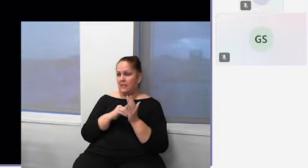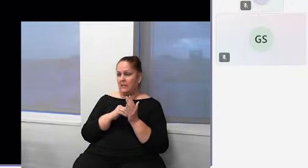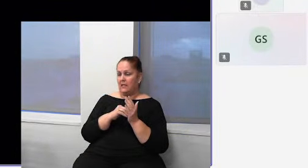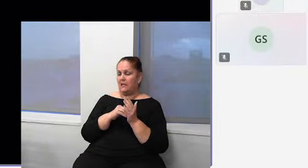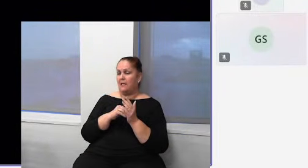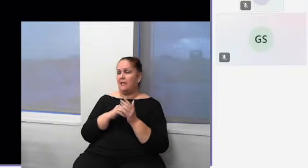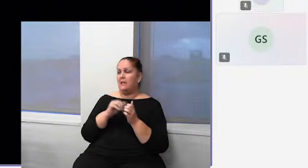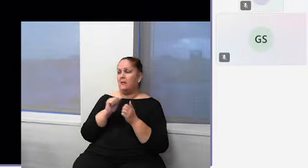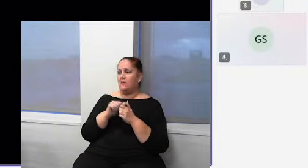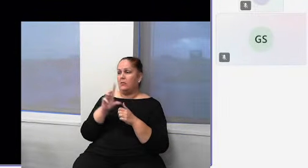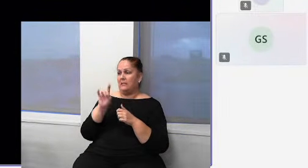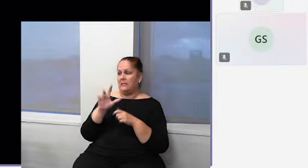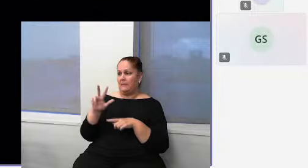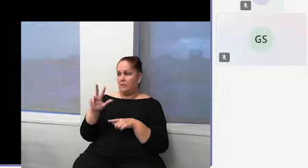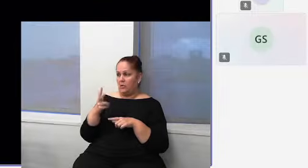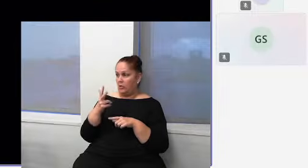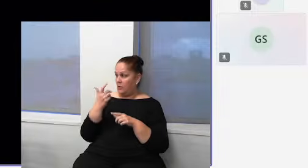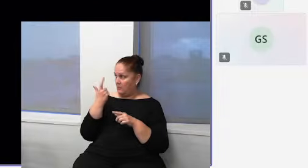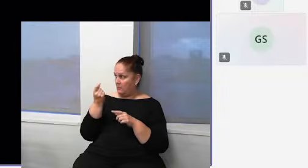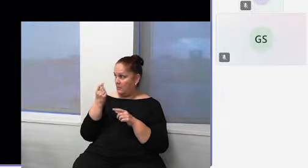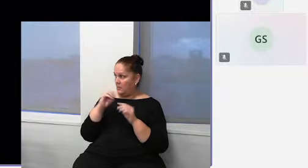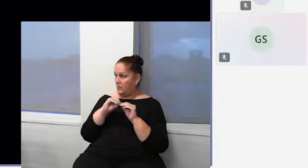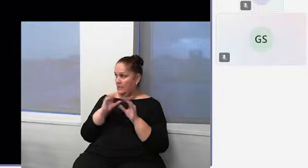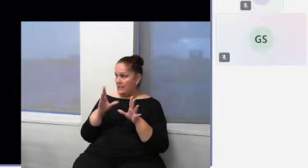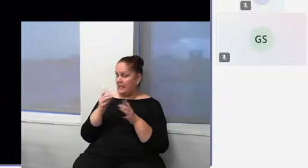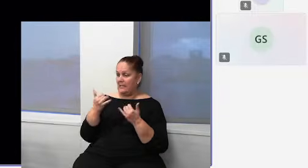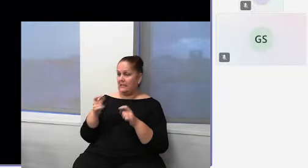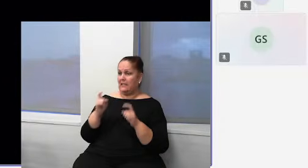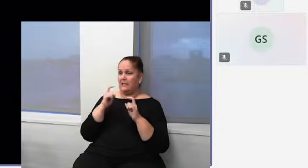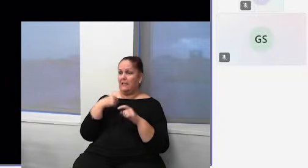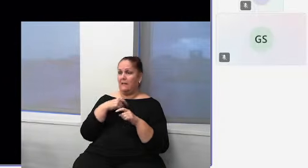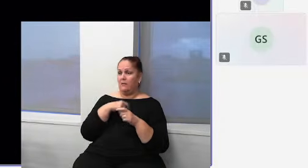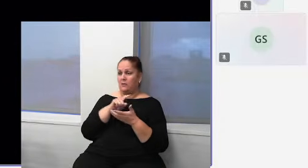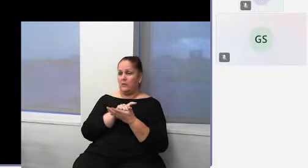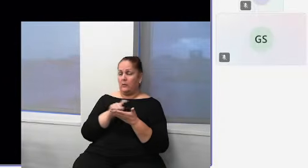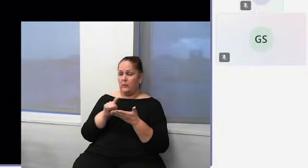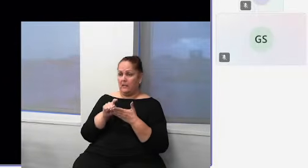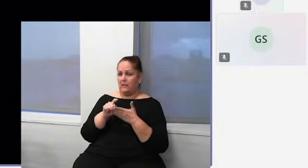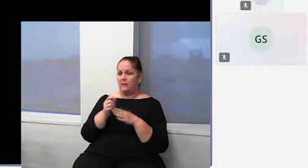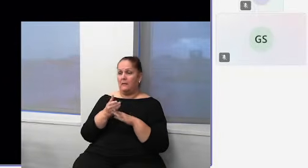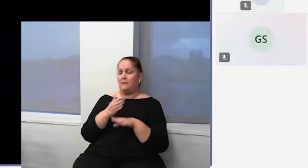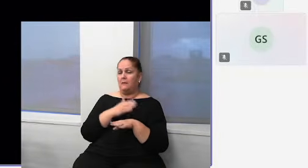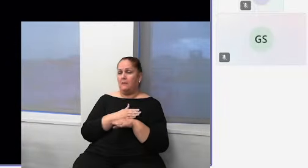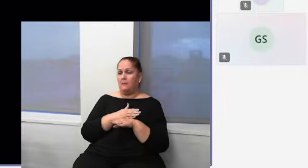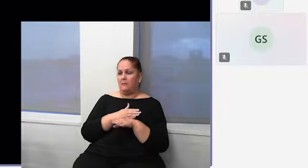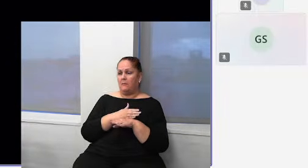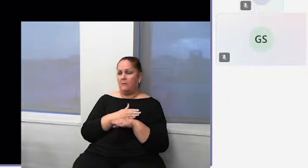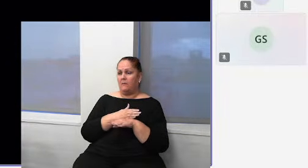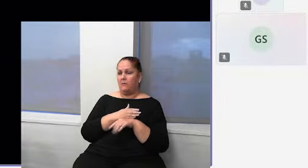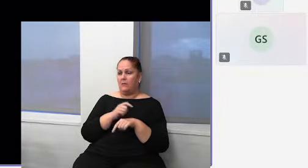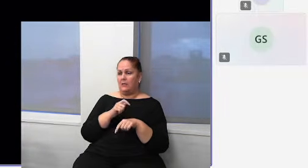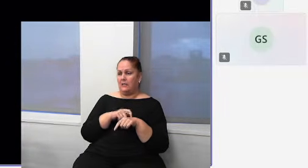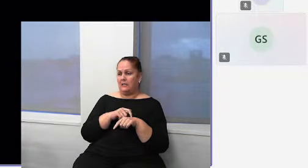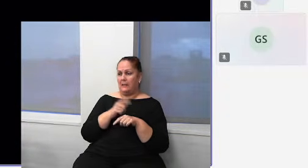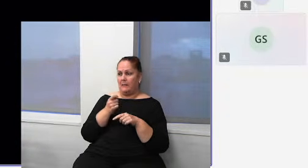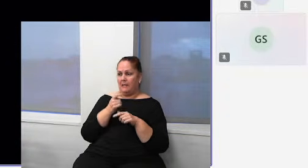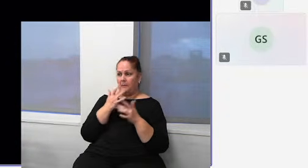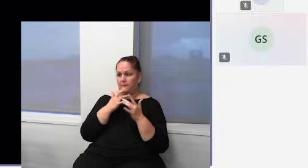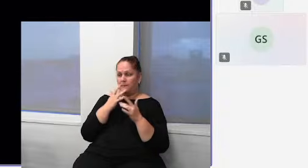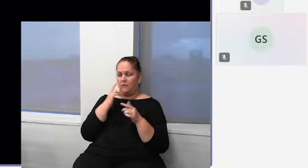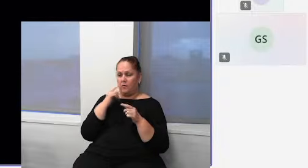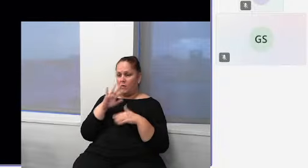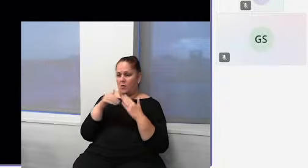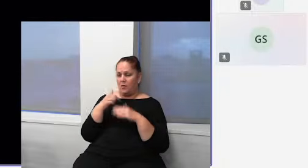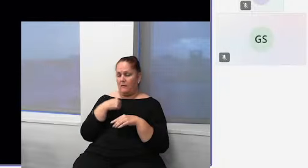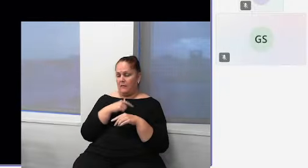again for rebuttal to December 3rd. Is everybody clear? That still gives us a week before the time. It's a little